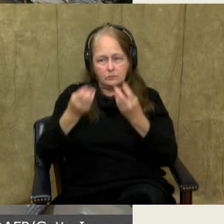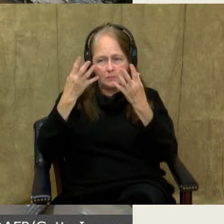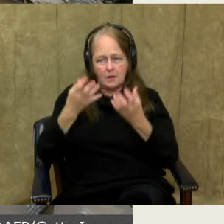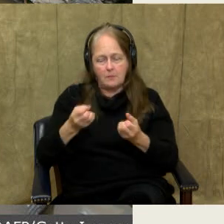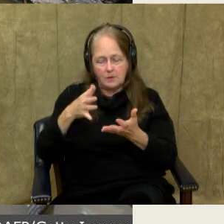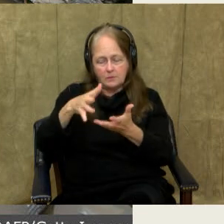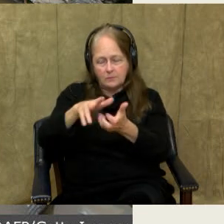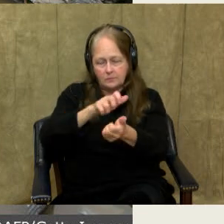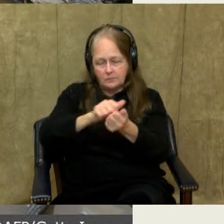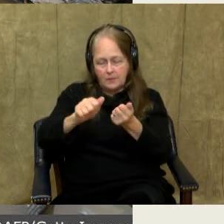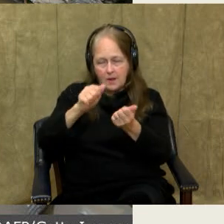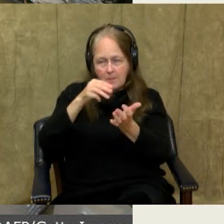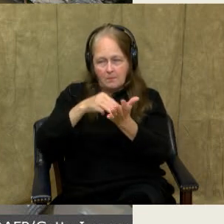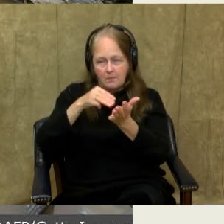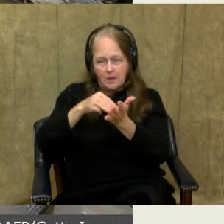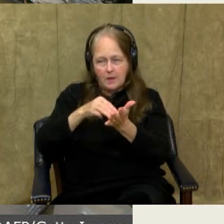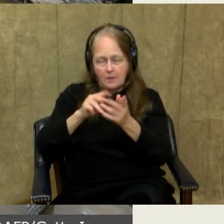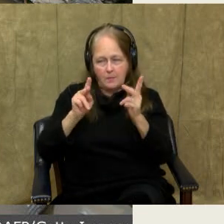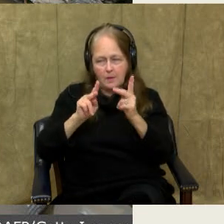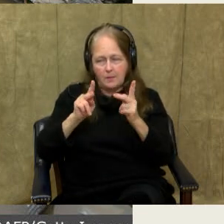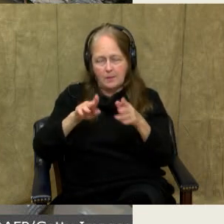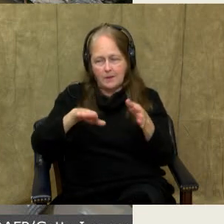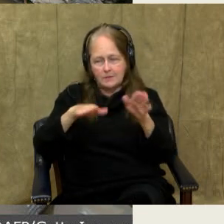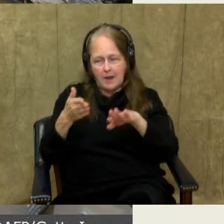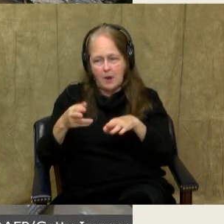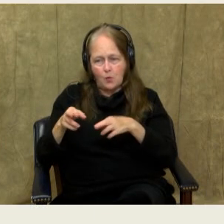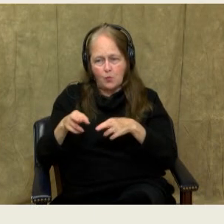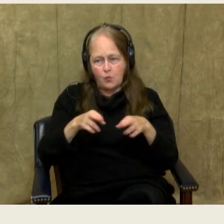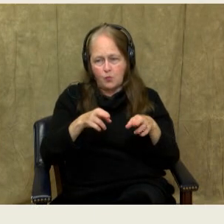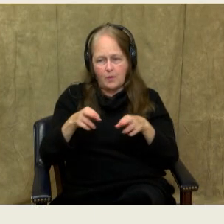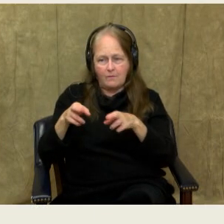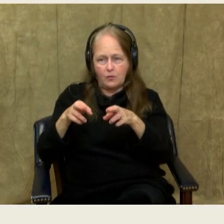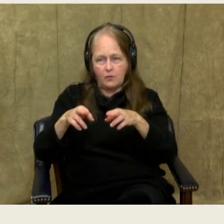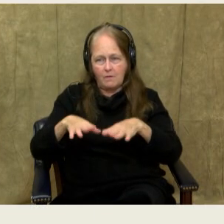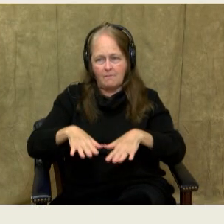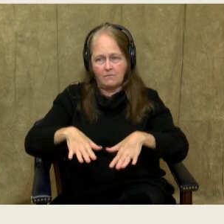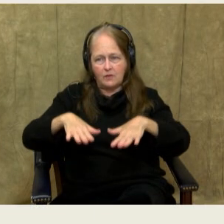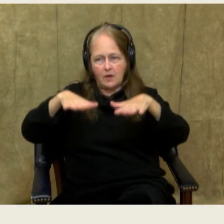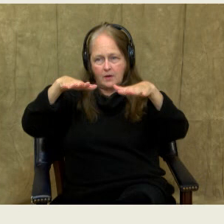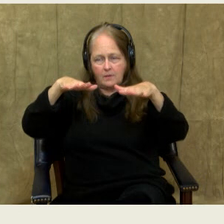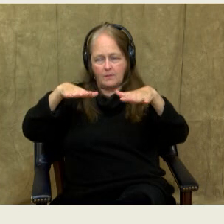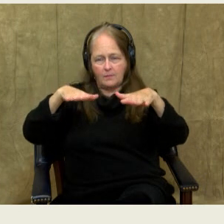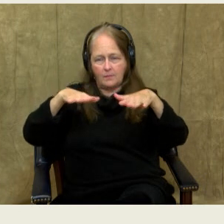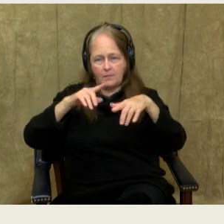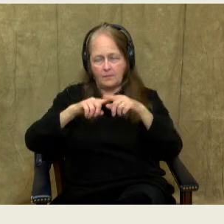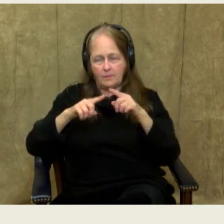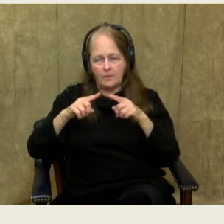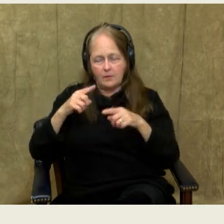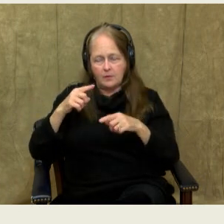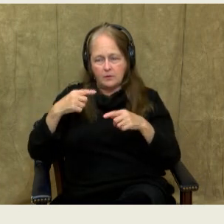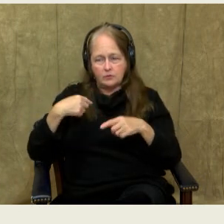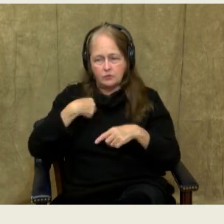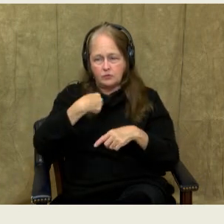destruction. And millions of people have died from river flooding in China. So one of the things that the Chinese